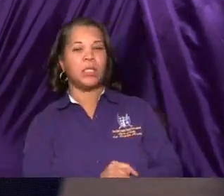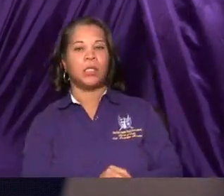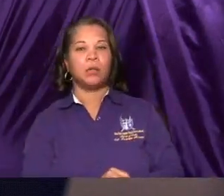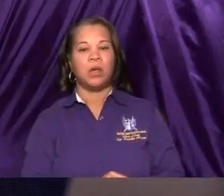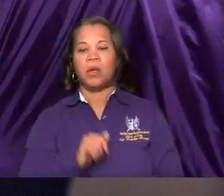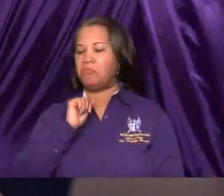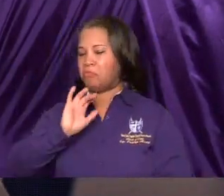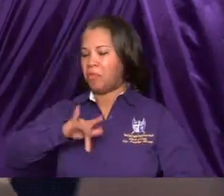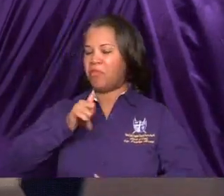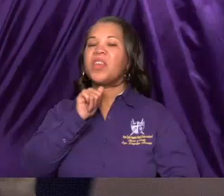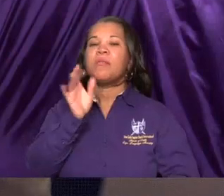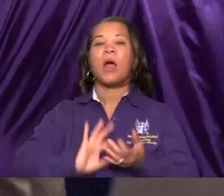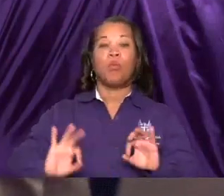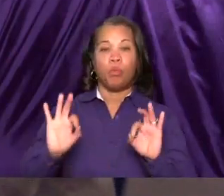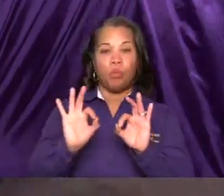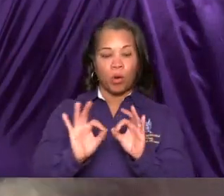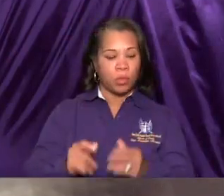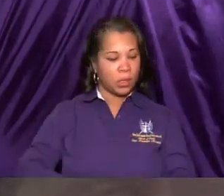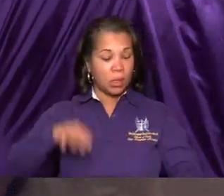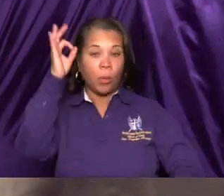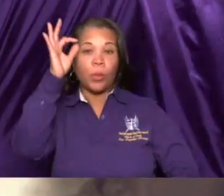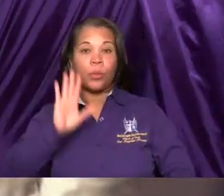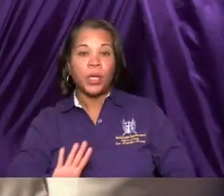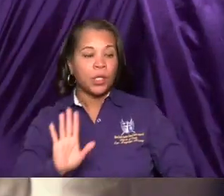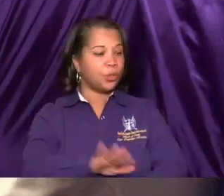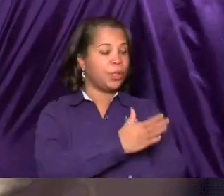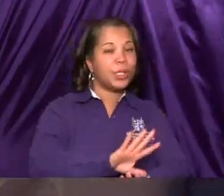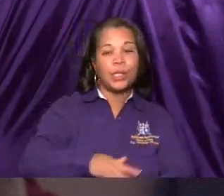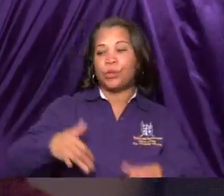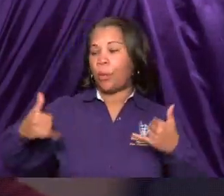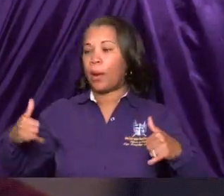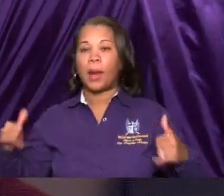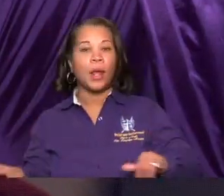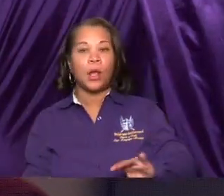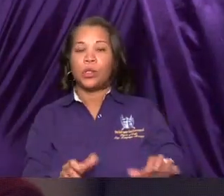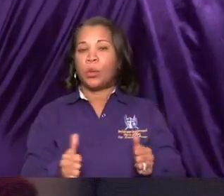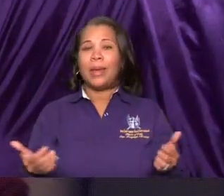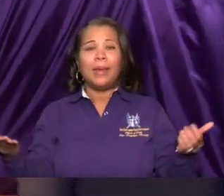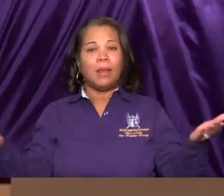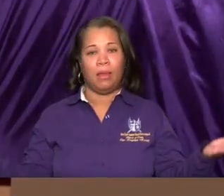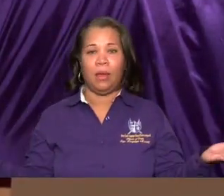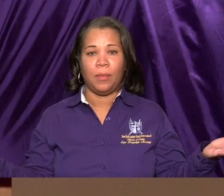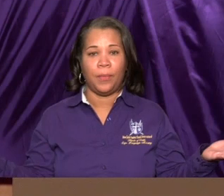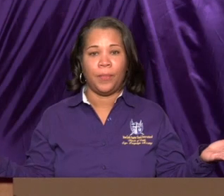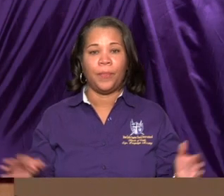unworthy to be at this pulpit or singing or playing or doing anything,